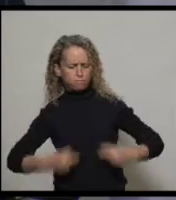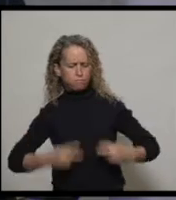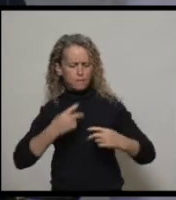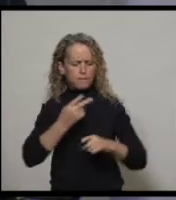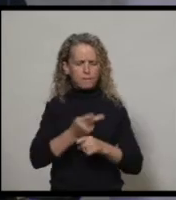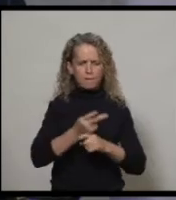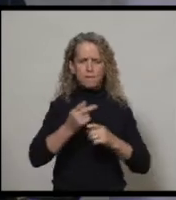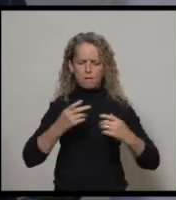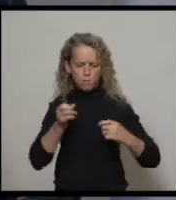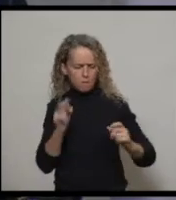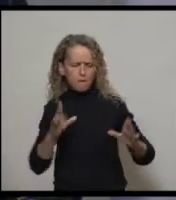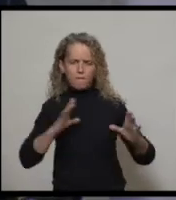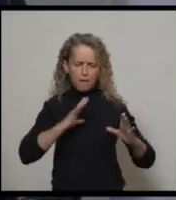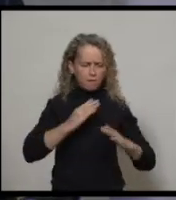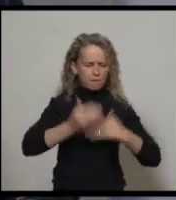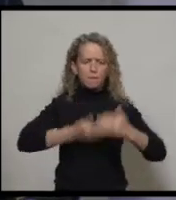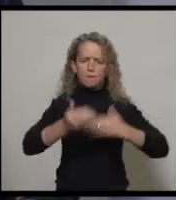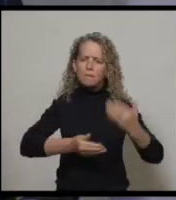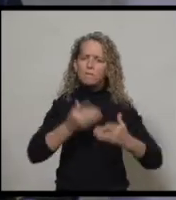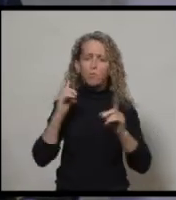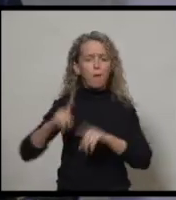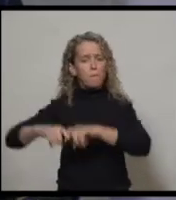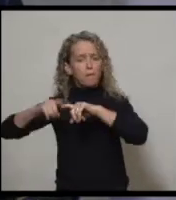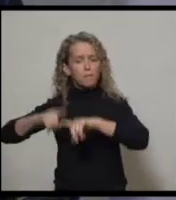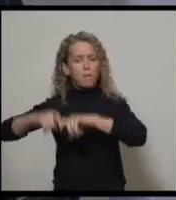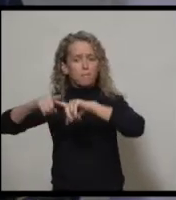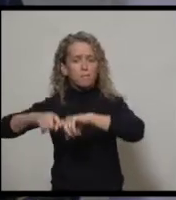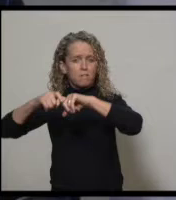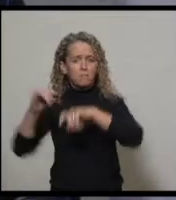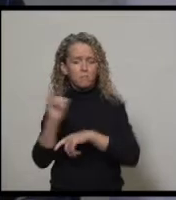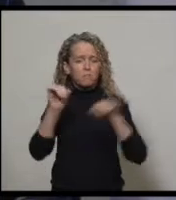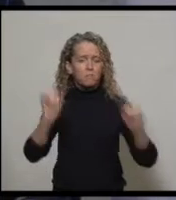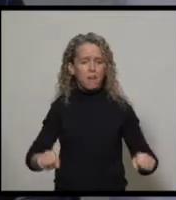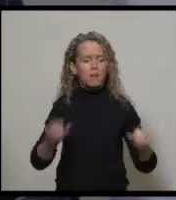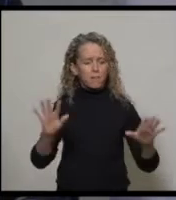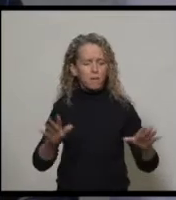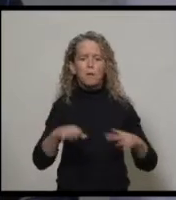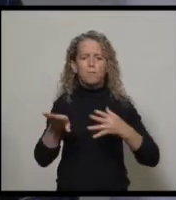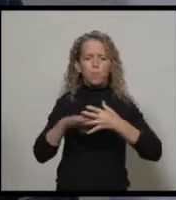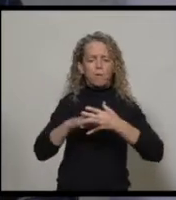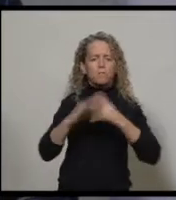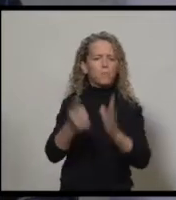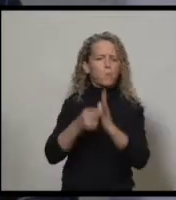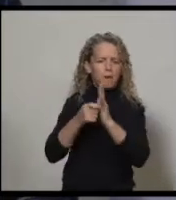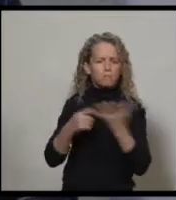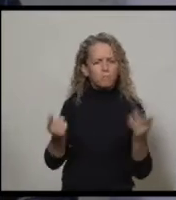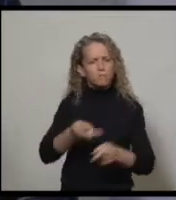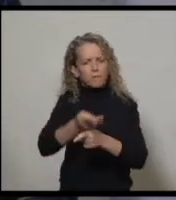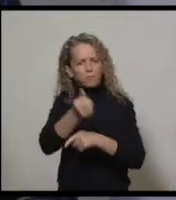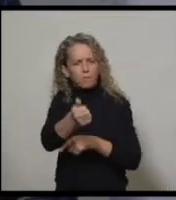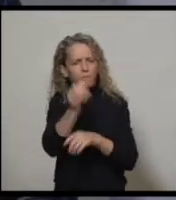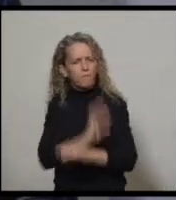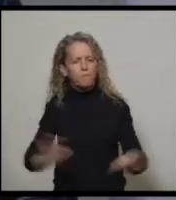feel free to pause at any time because you do have that luxury to do that with this presentation. So we welcome you to do what you need to do to take care of yourself.